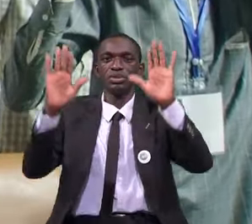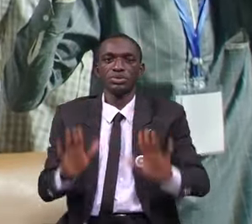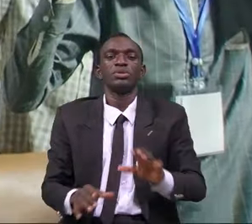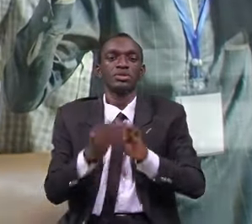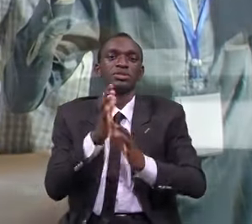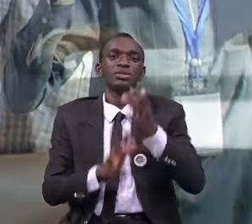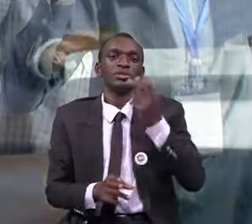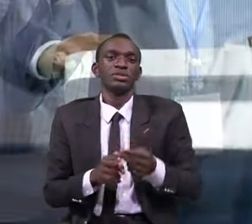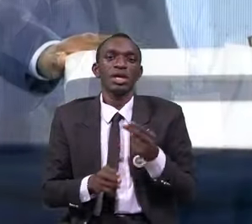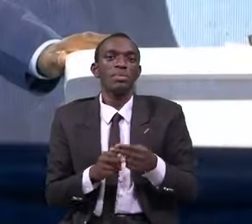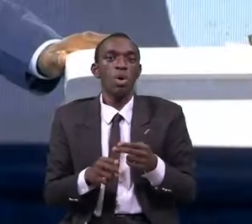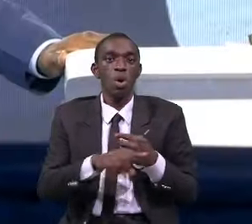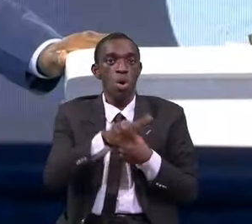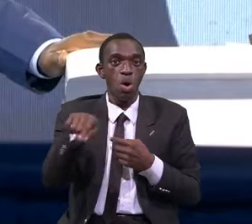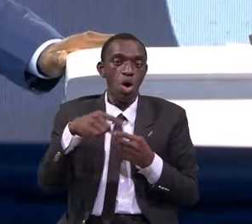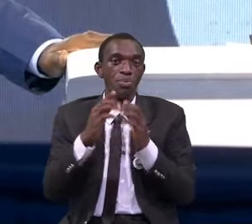We're going to pray now.